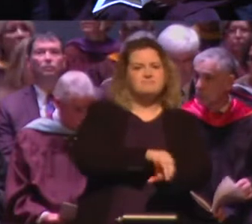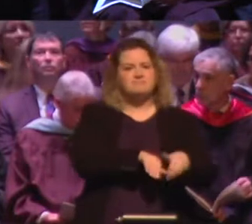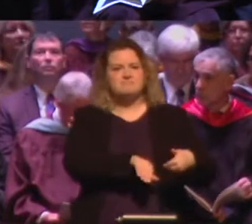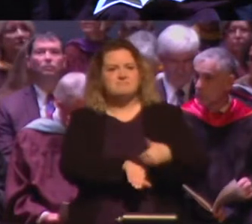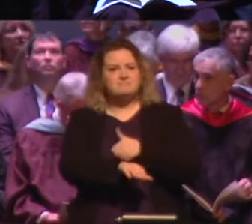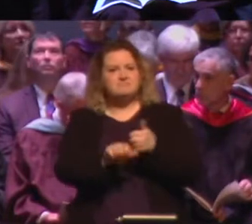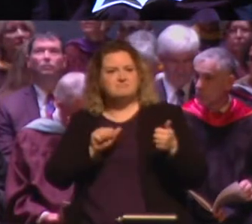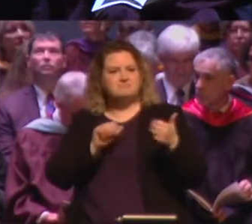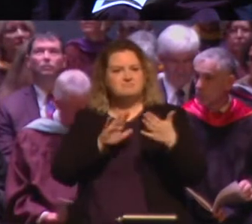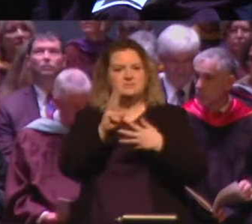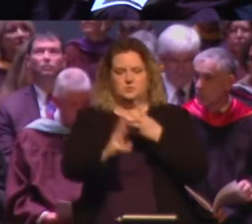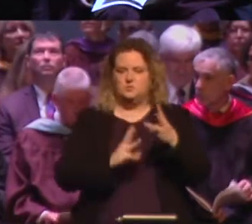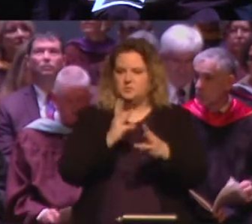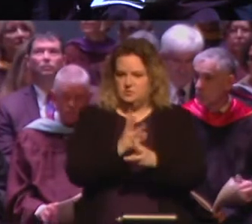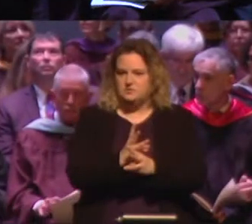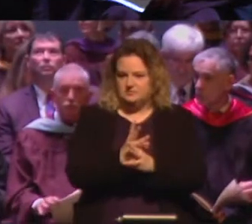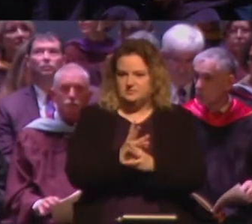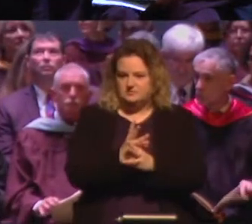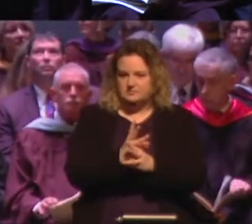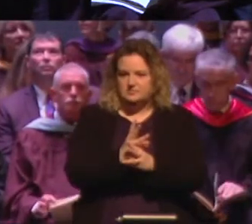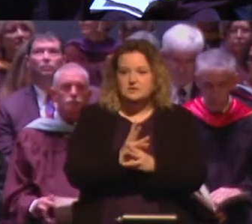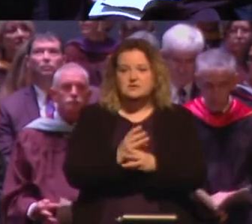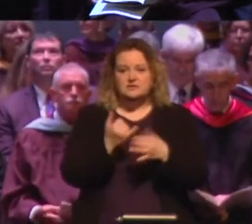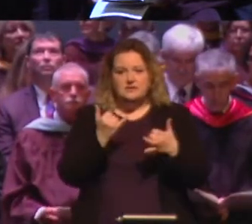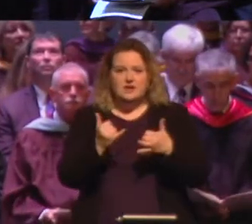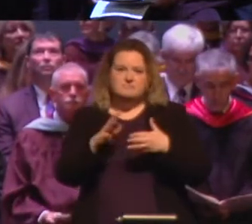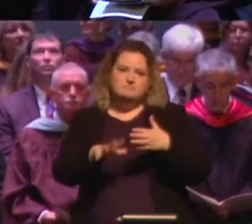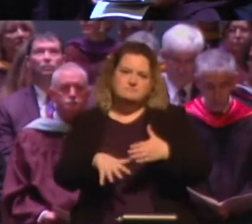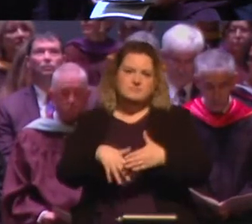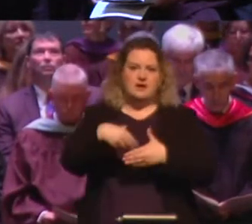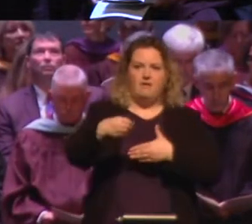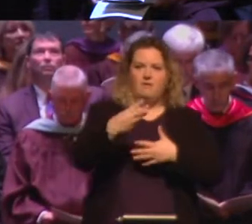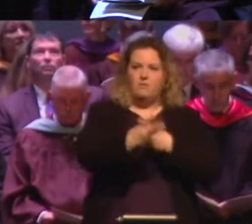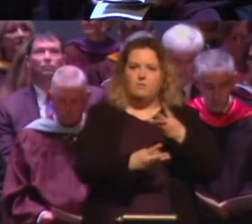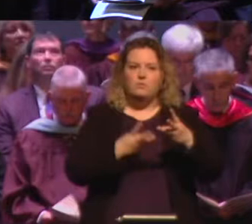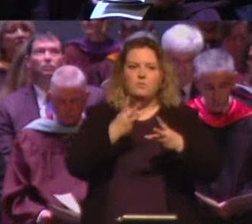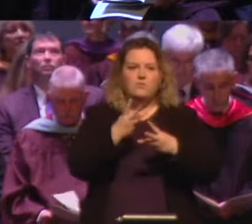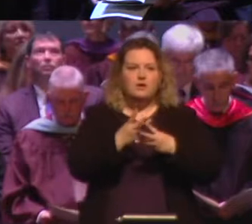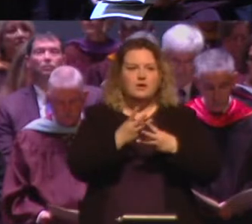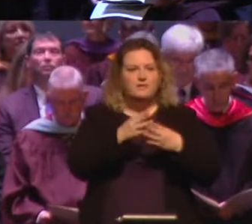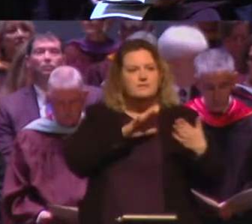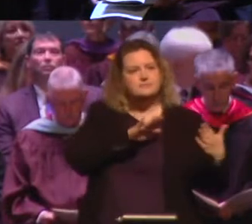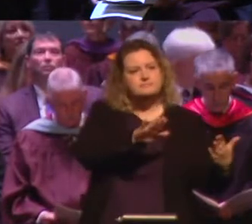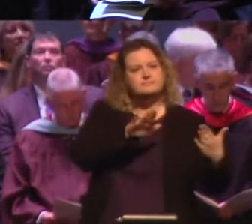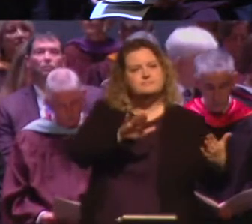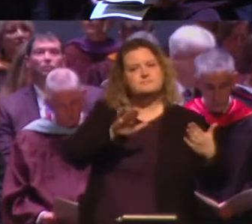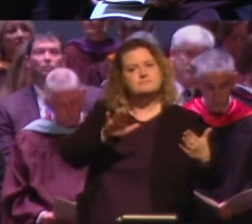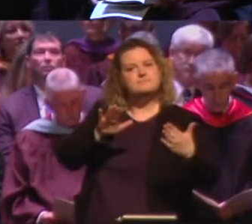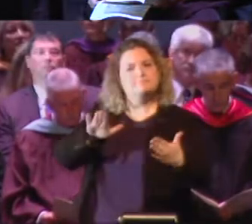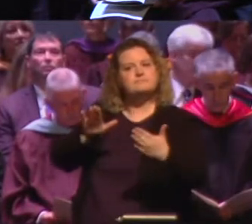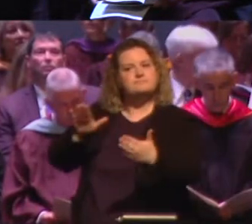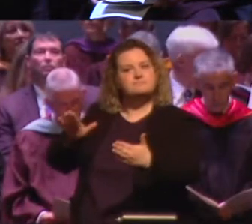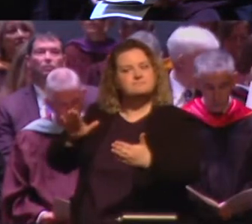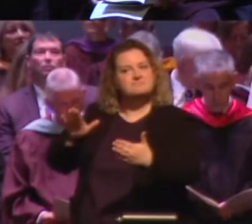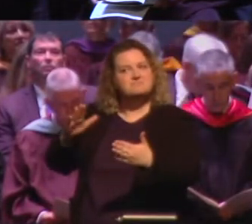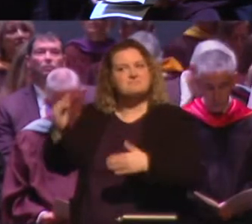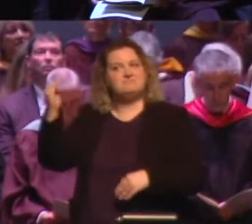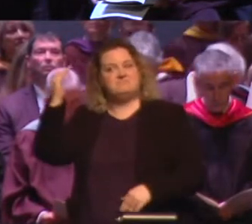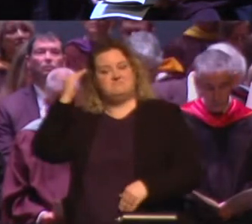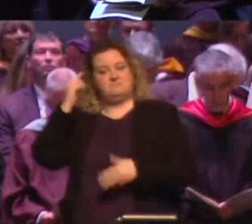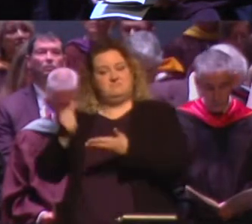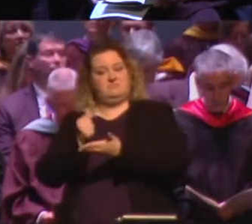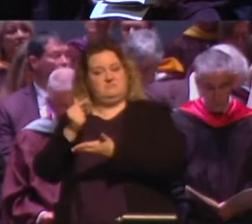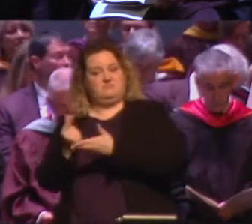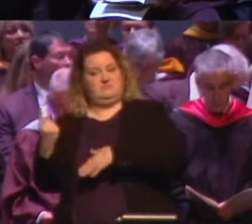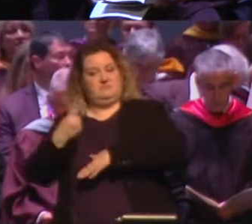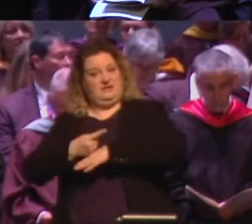As you march out into the broader world, you must realize that your graduation day is